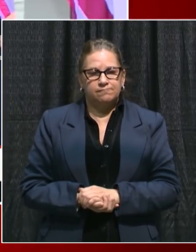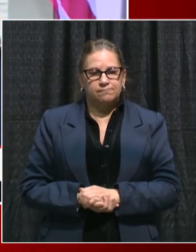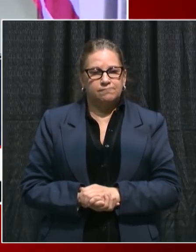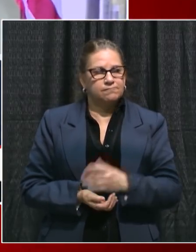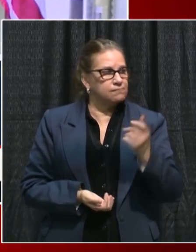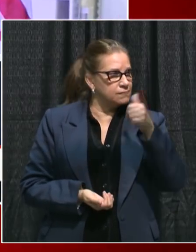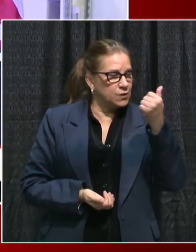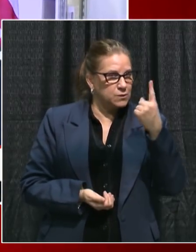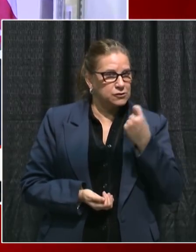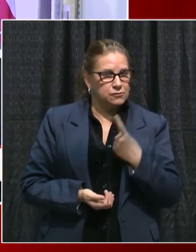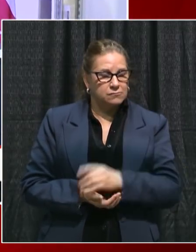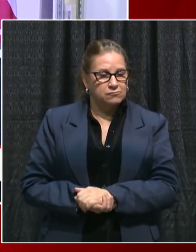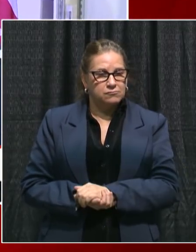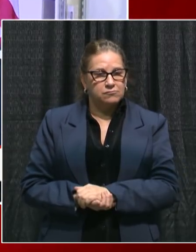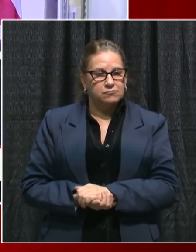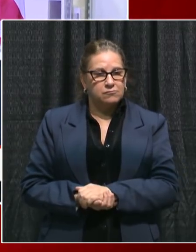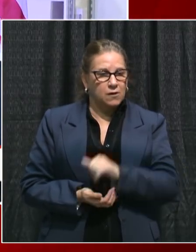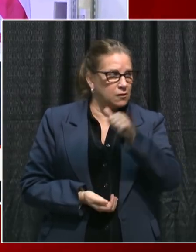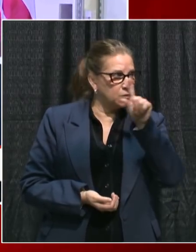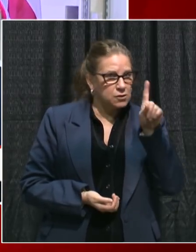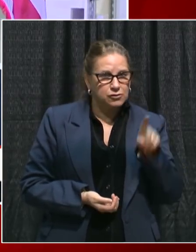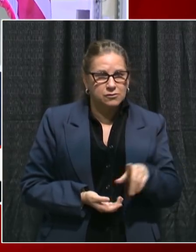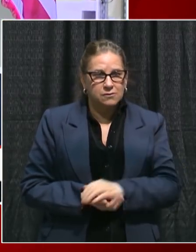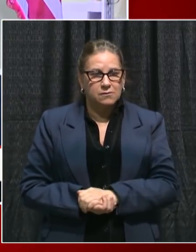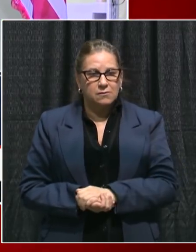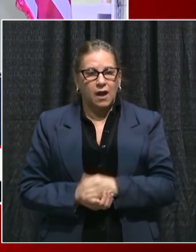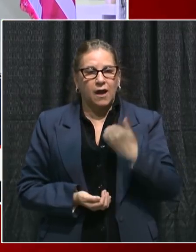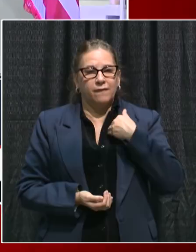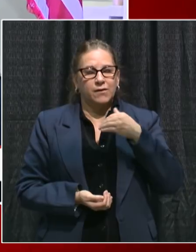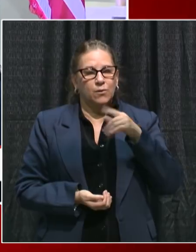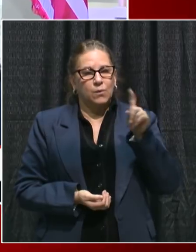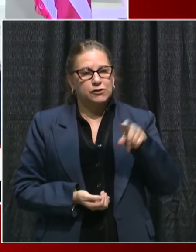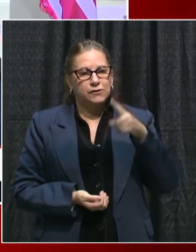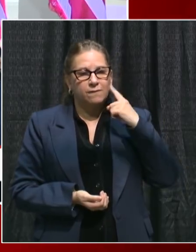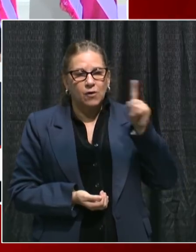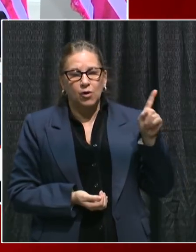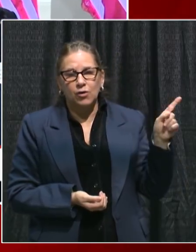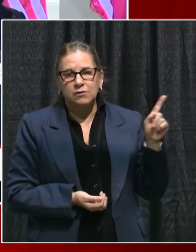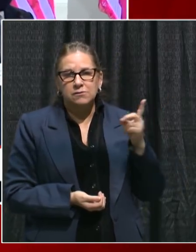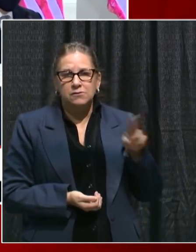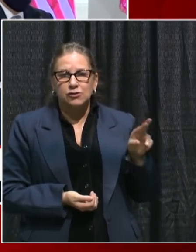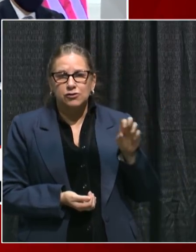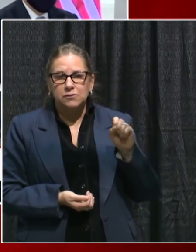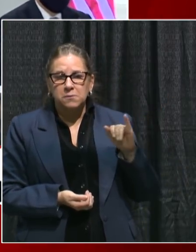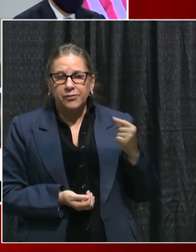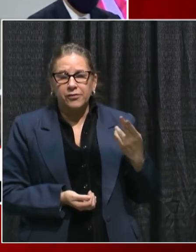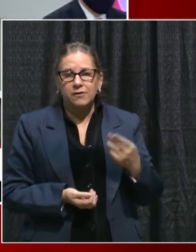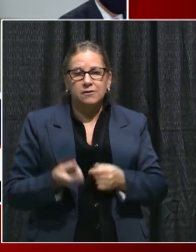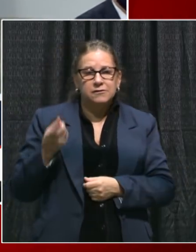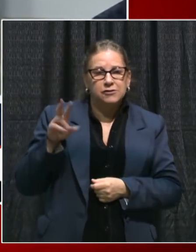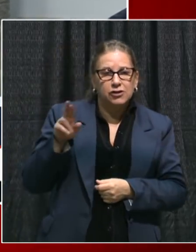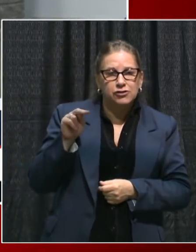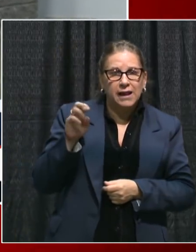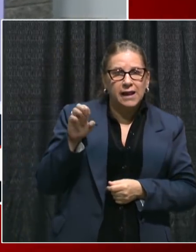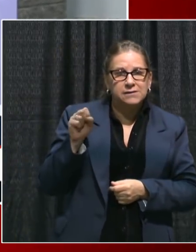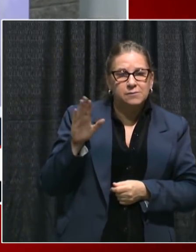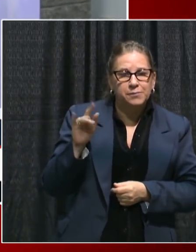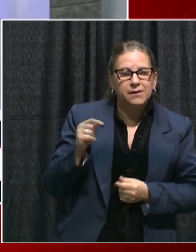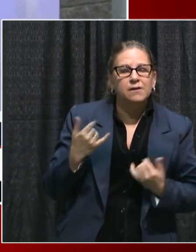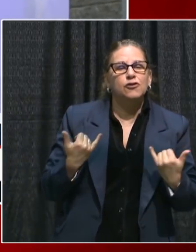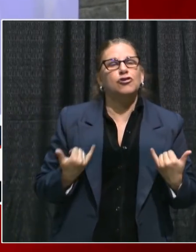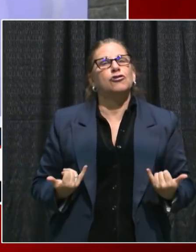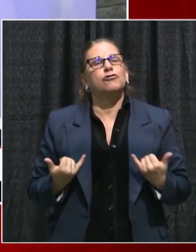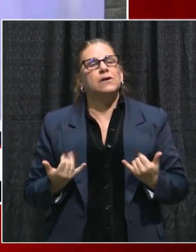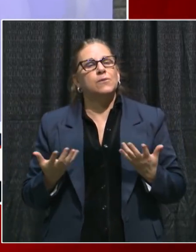You asked. I have a question for either Dr. Smith or Dr. Nesbitt. What is the current daily capacity for testing in the